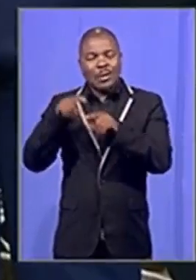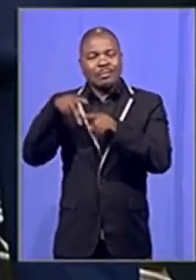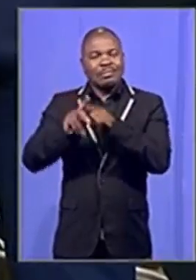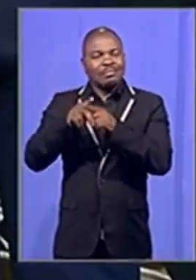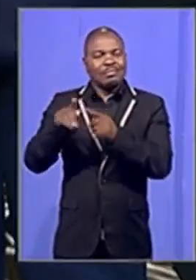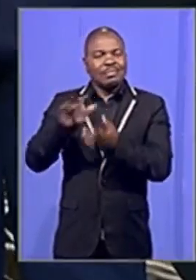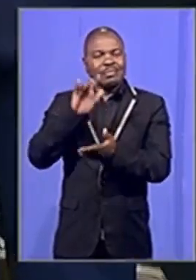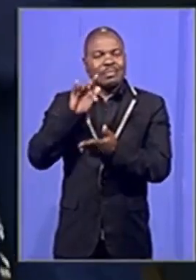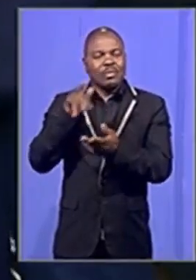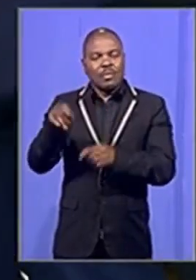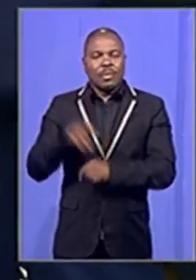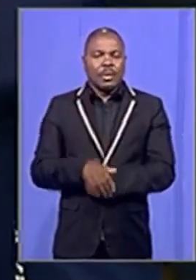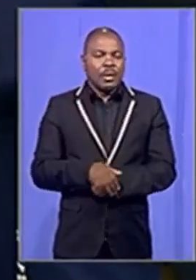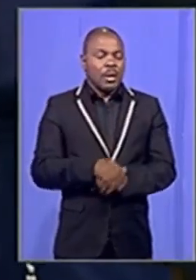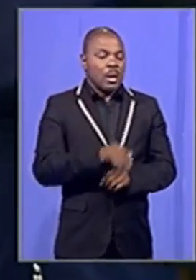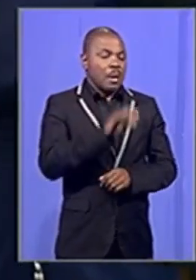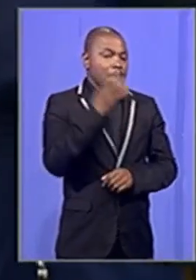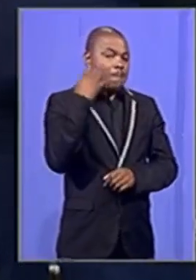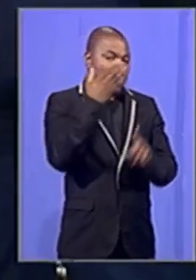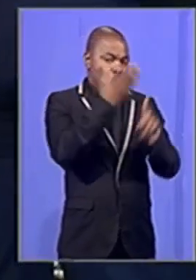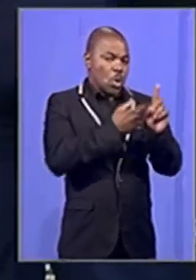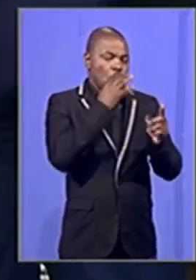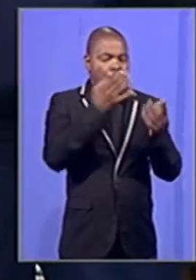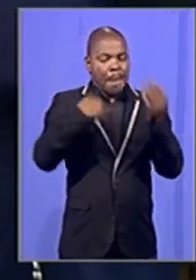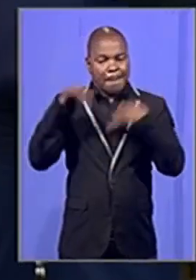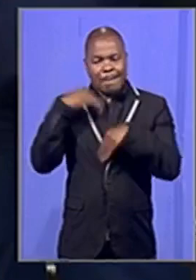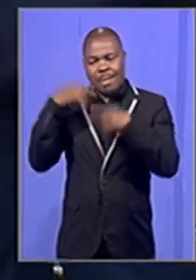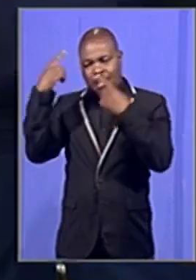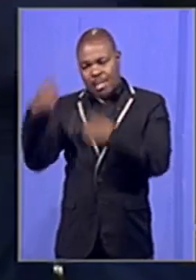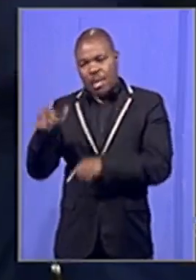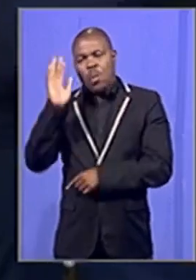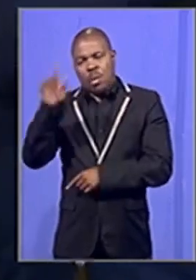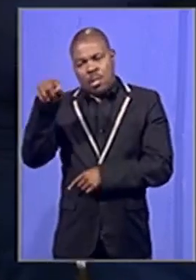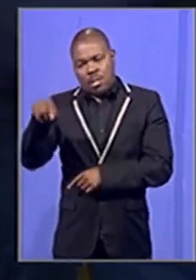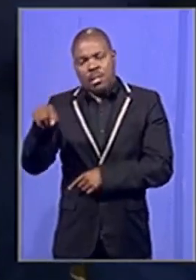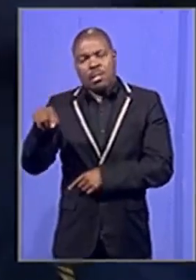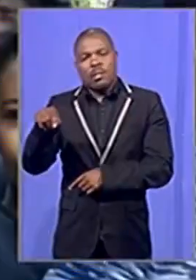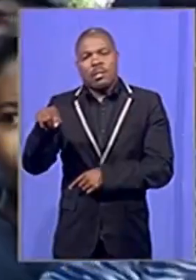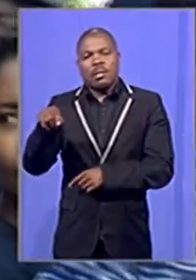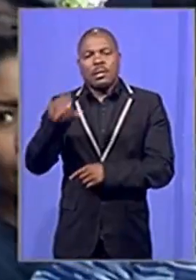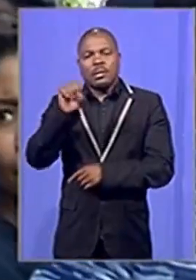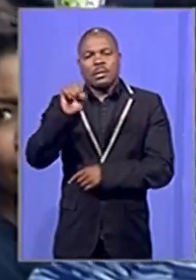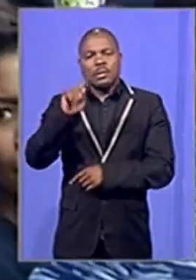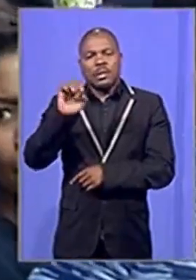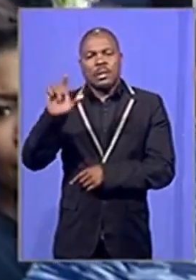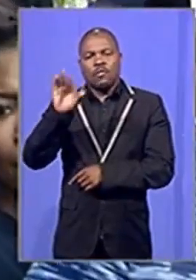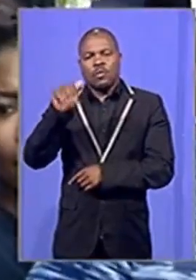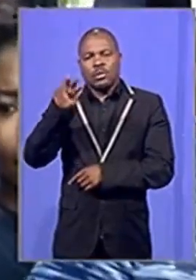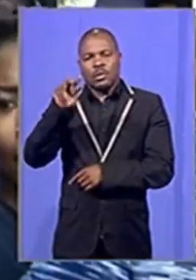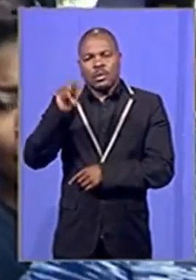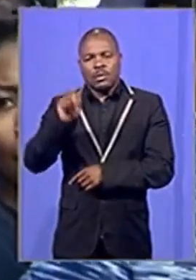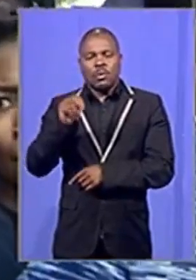re batla boela mo Stilfontein go tla go utlwa dingongora tsa baagi. I think